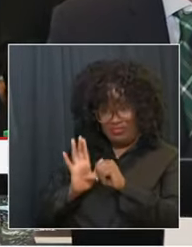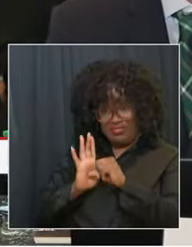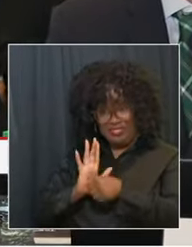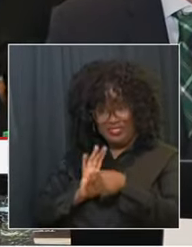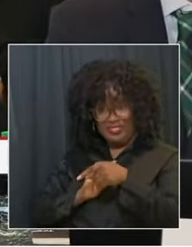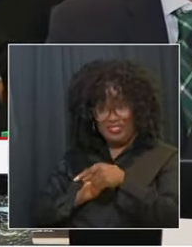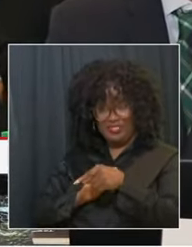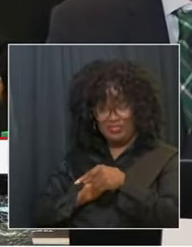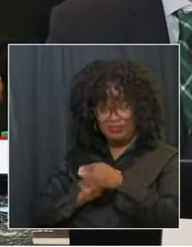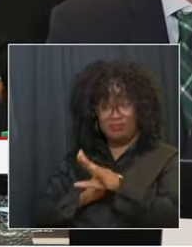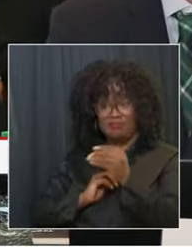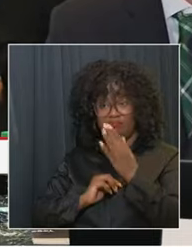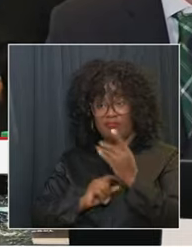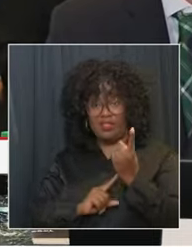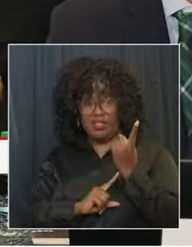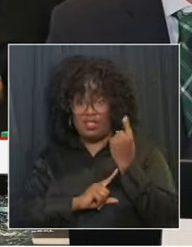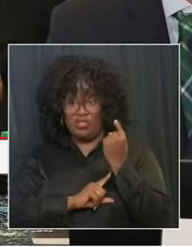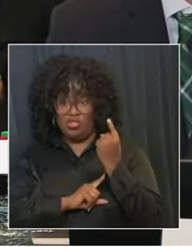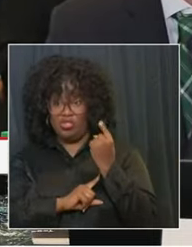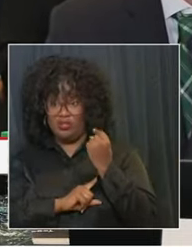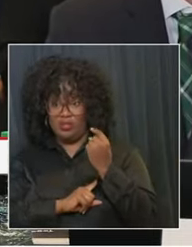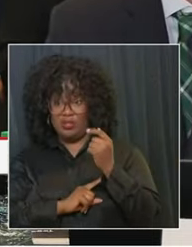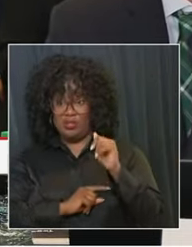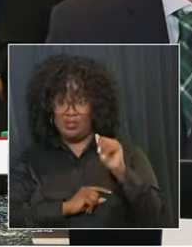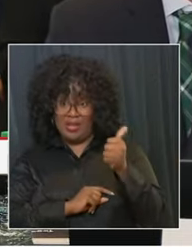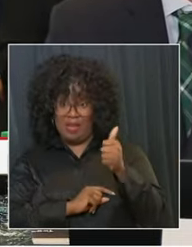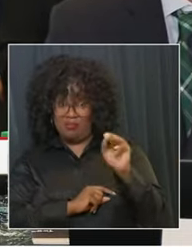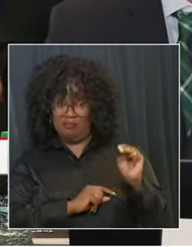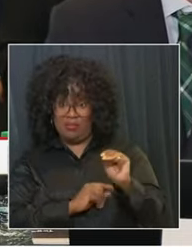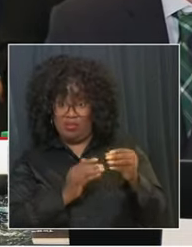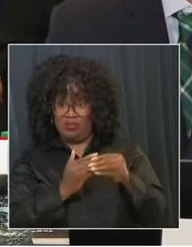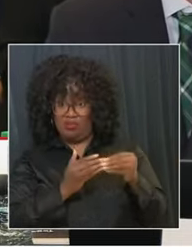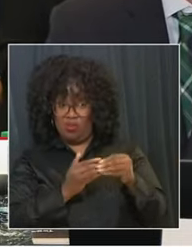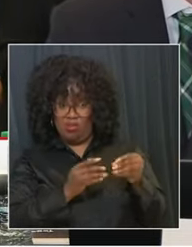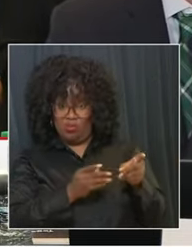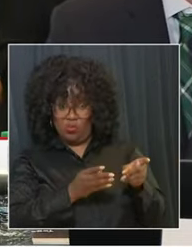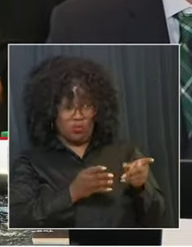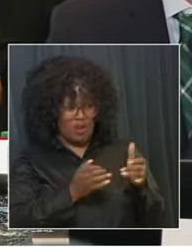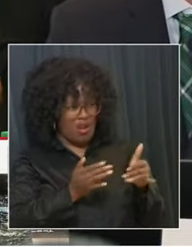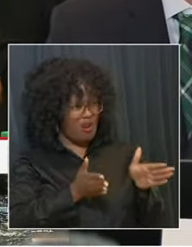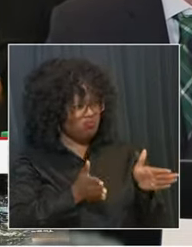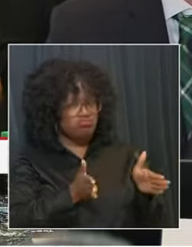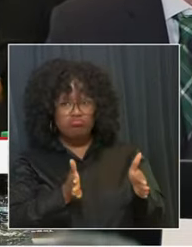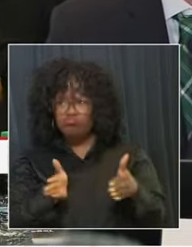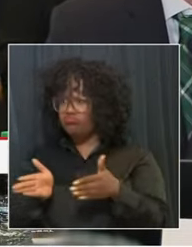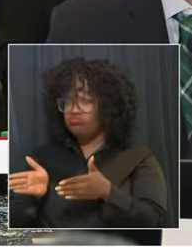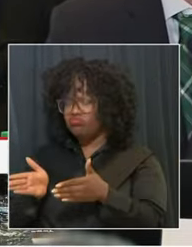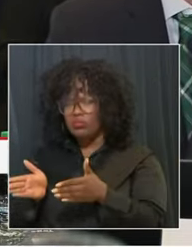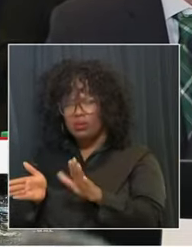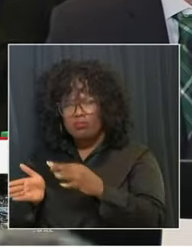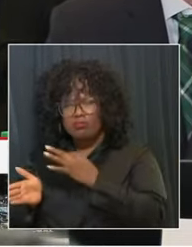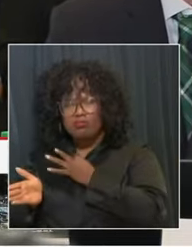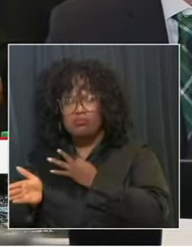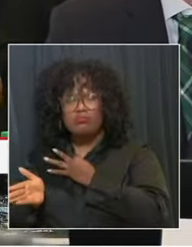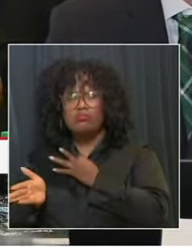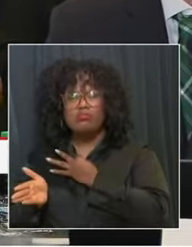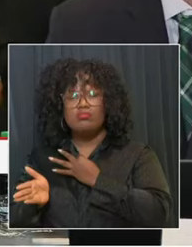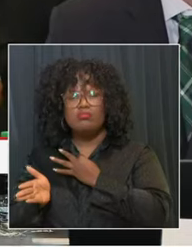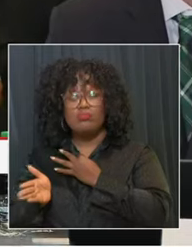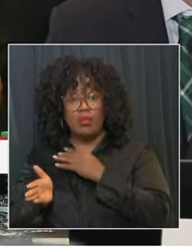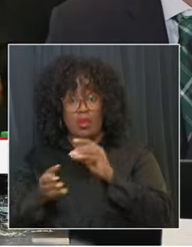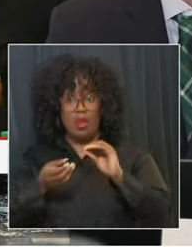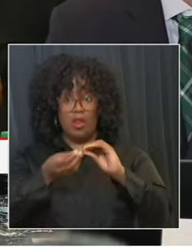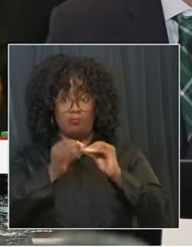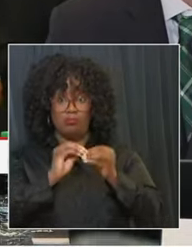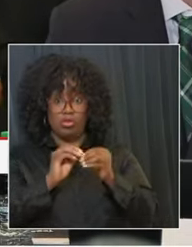last year. That's what we're proposing to do in the out years. That's why you see the number go down for the UPSFF. Not to cut schools, we're